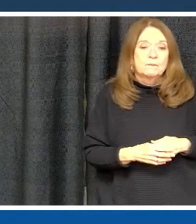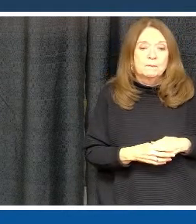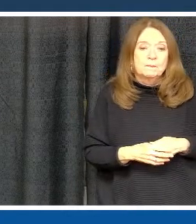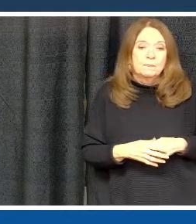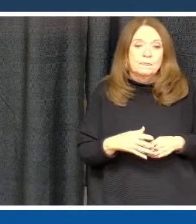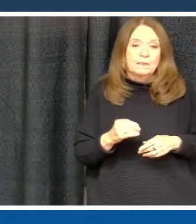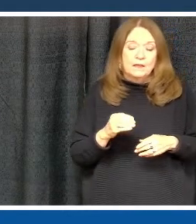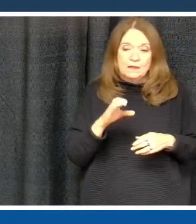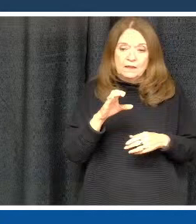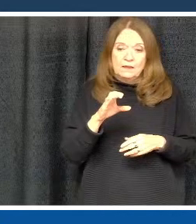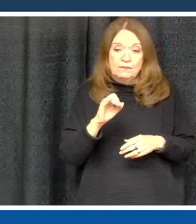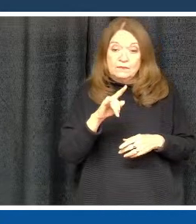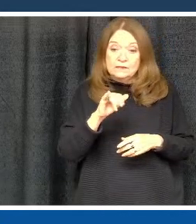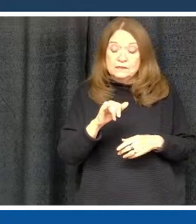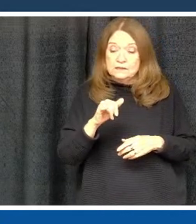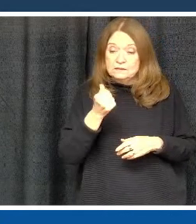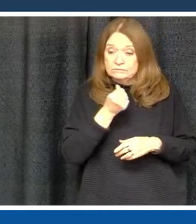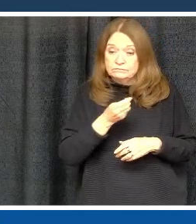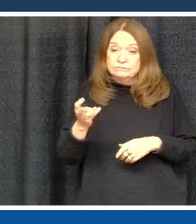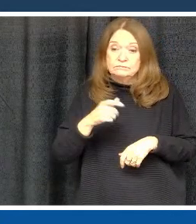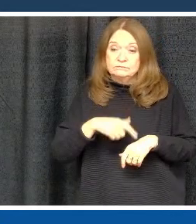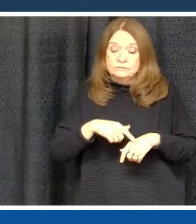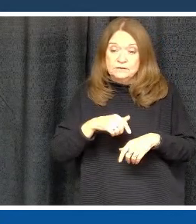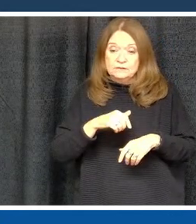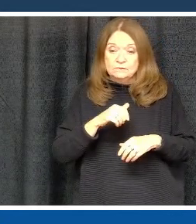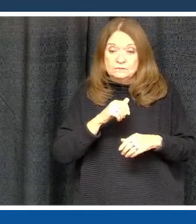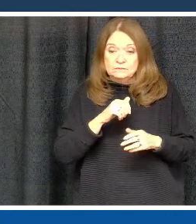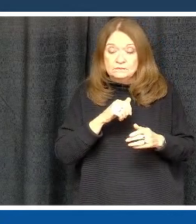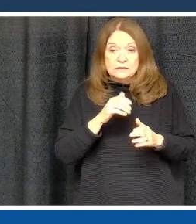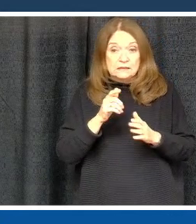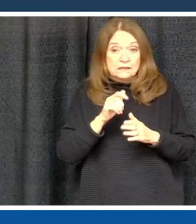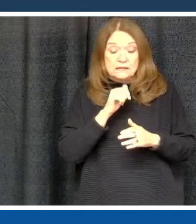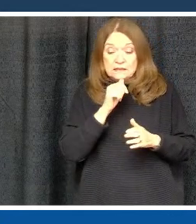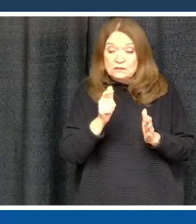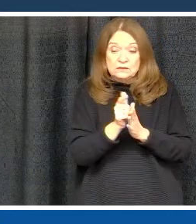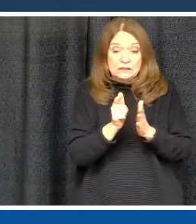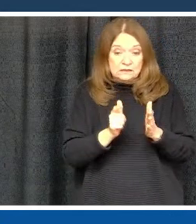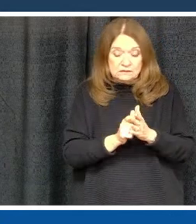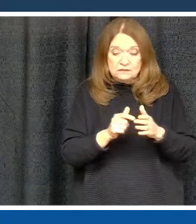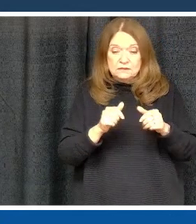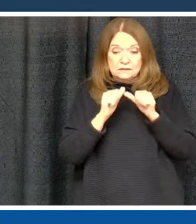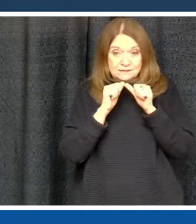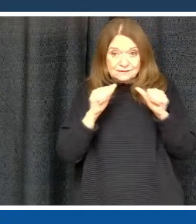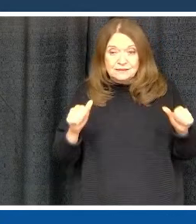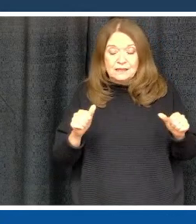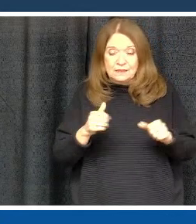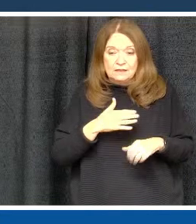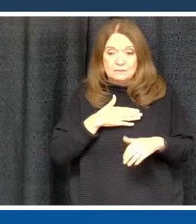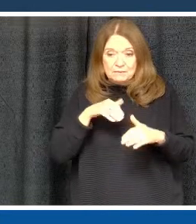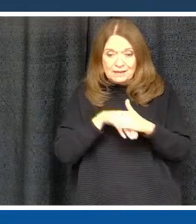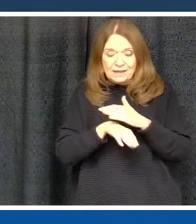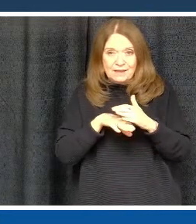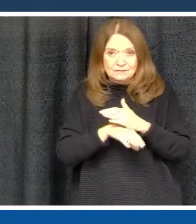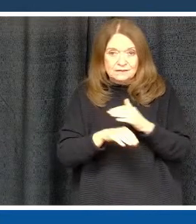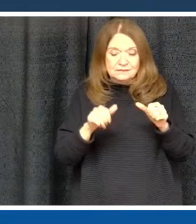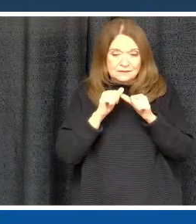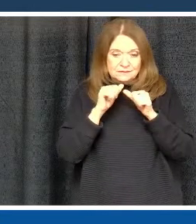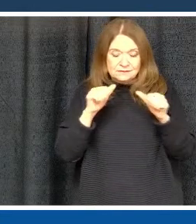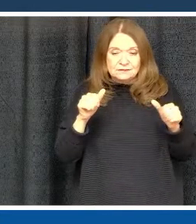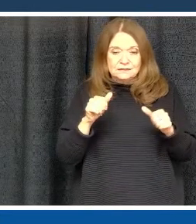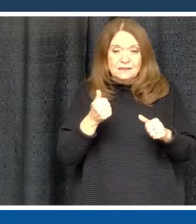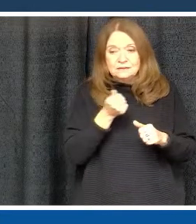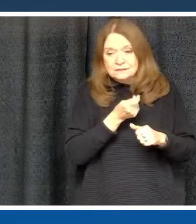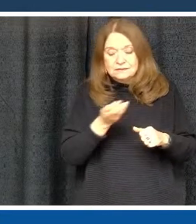The city on multiple occasions illegally delayed my access to that specific public information and actually denied me some of the